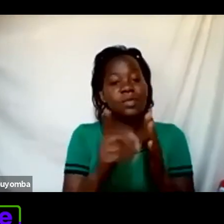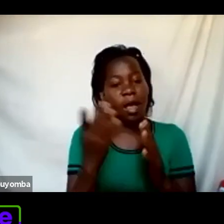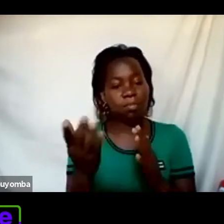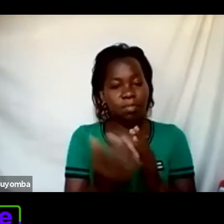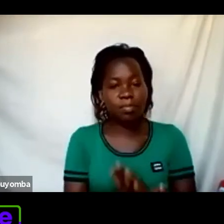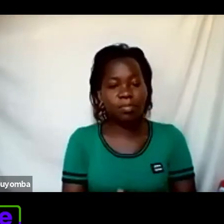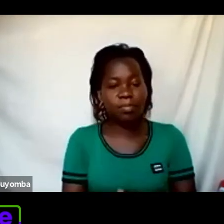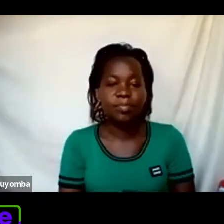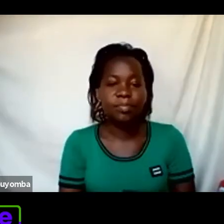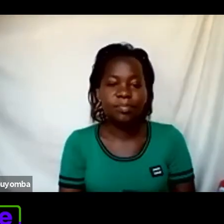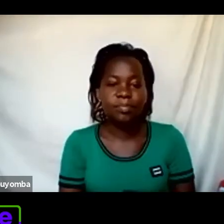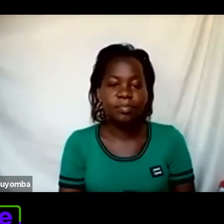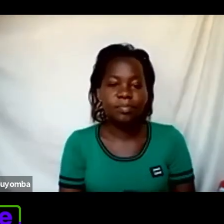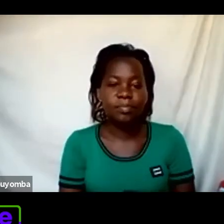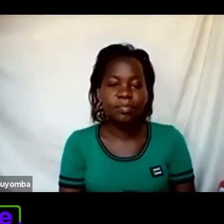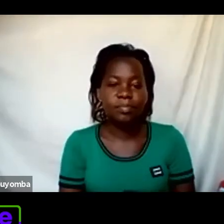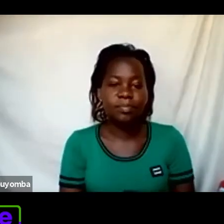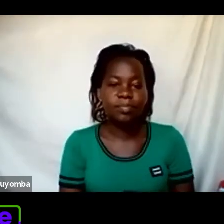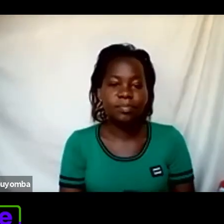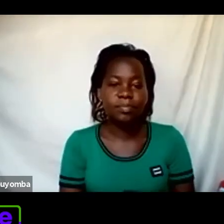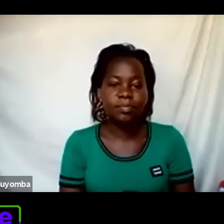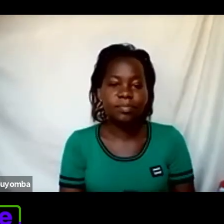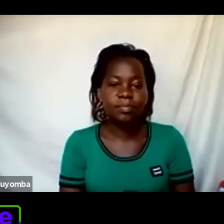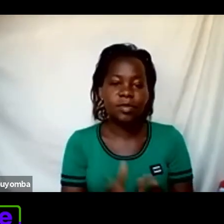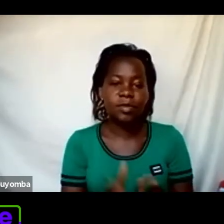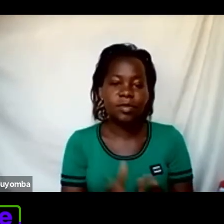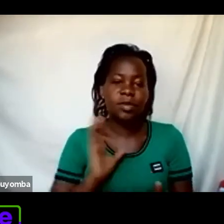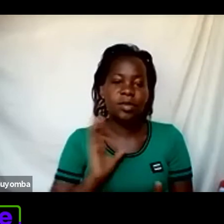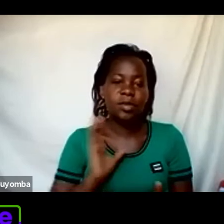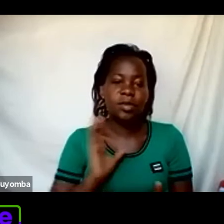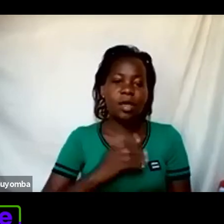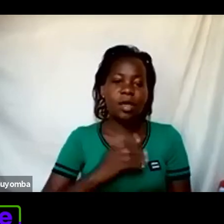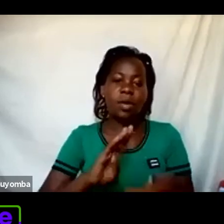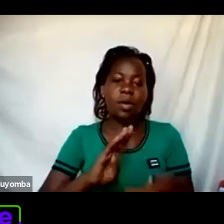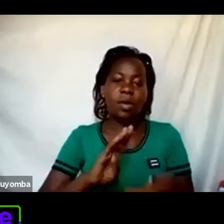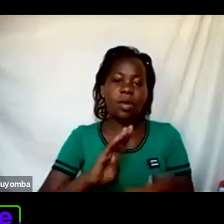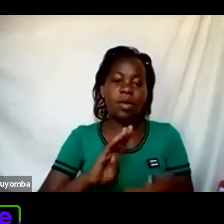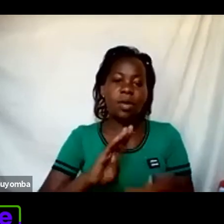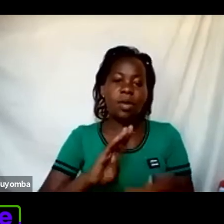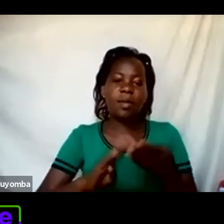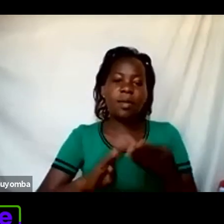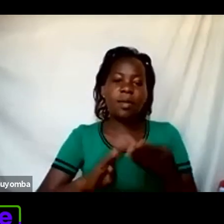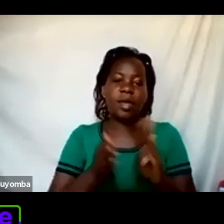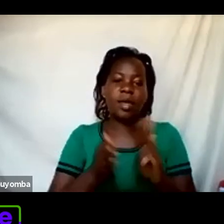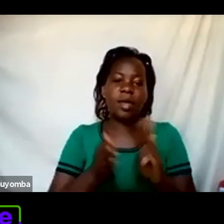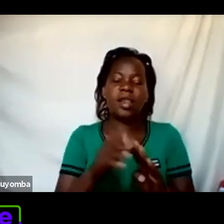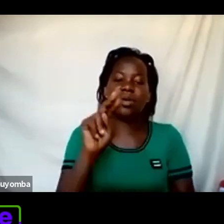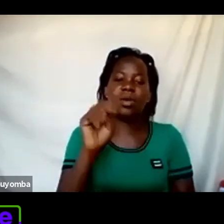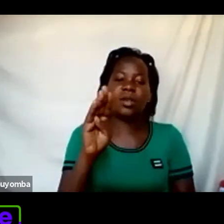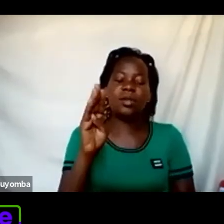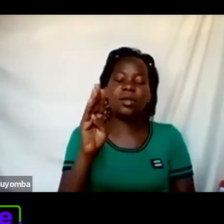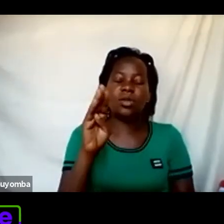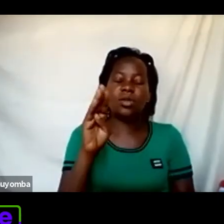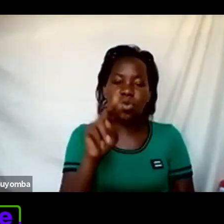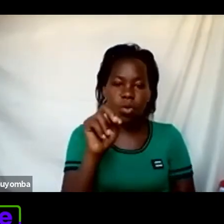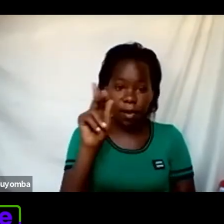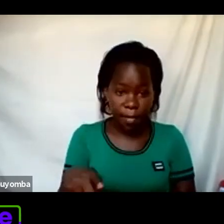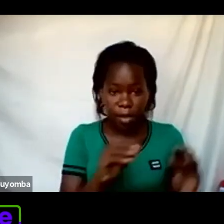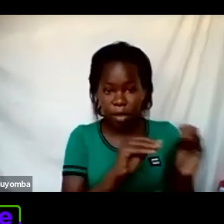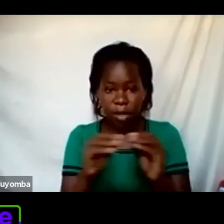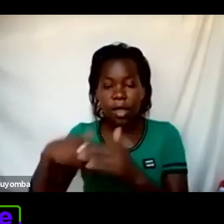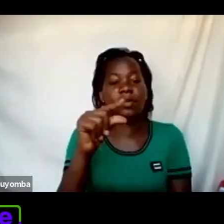at the UNDP to take them to fast track them onto the next phase, which is essentially giving them grants and let them crack on, because some